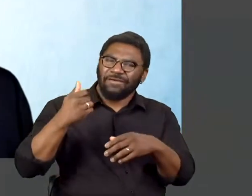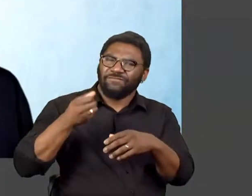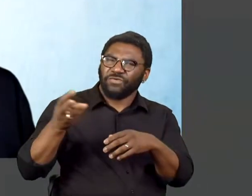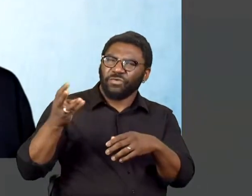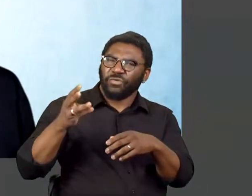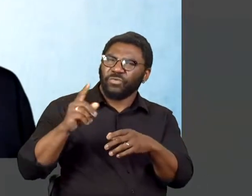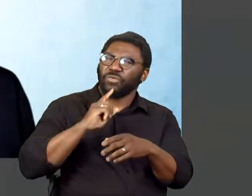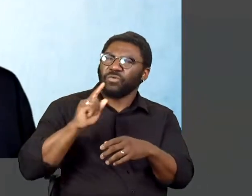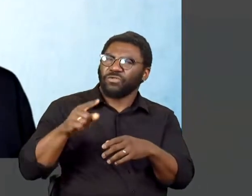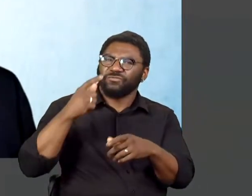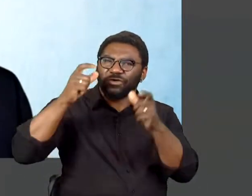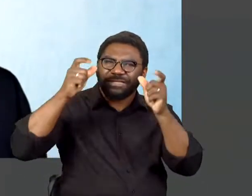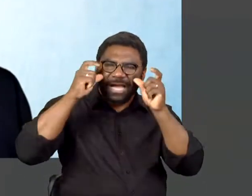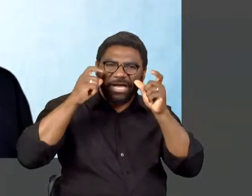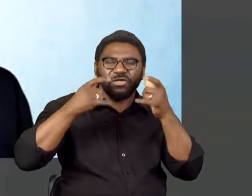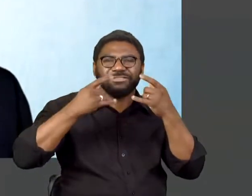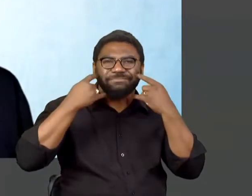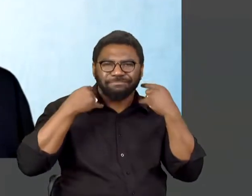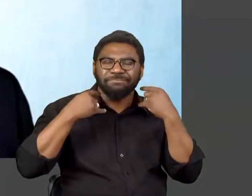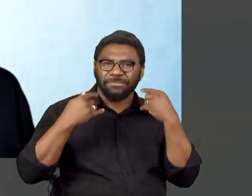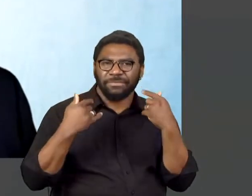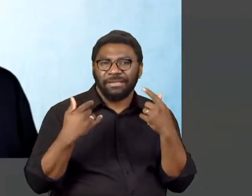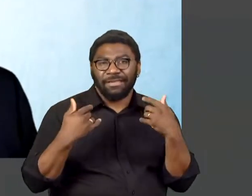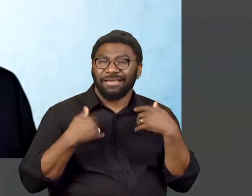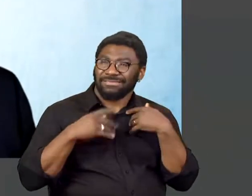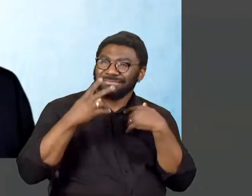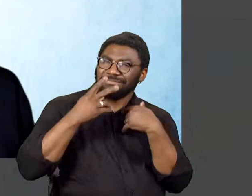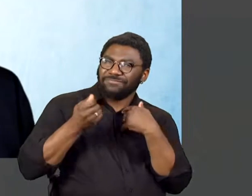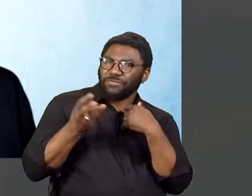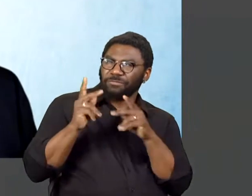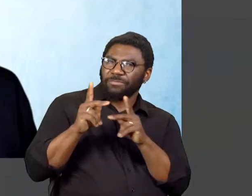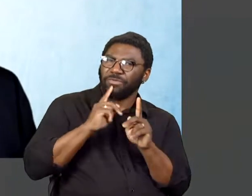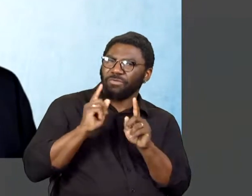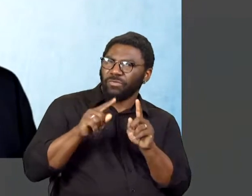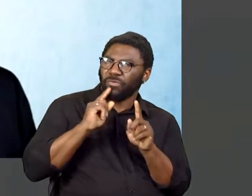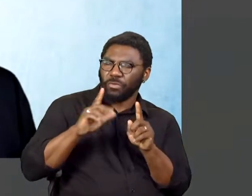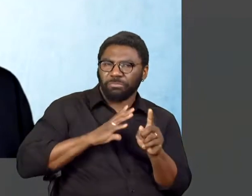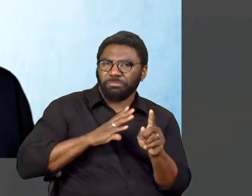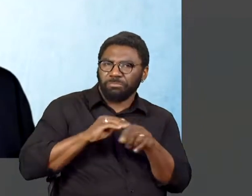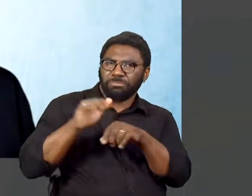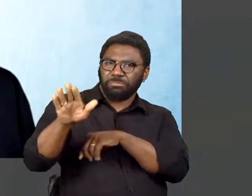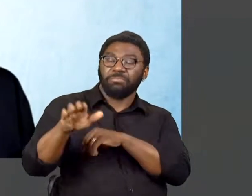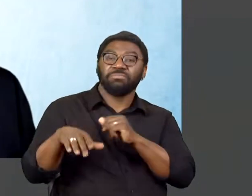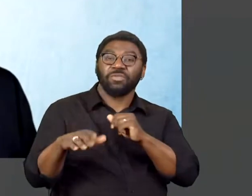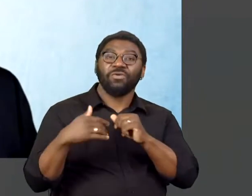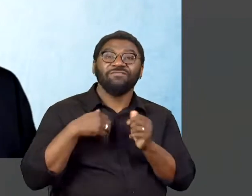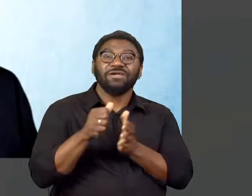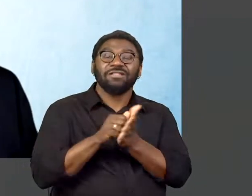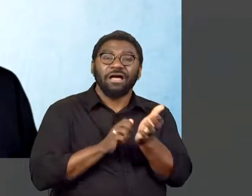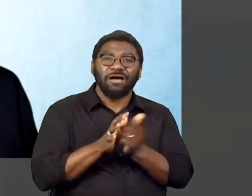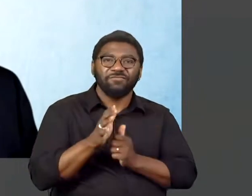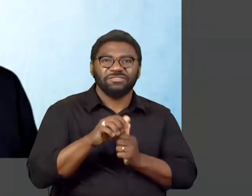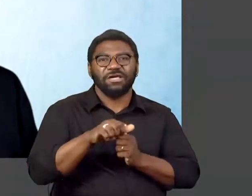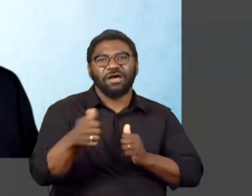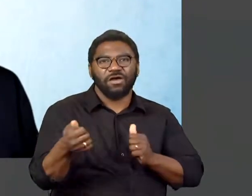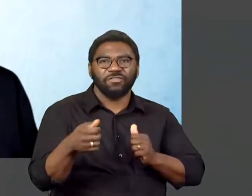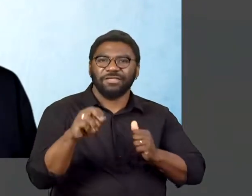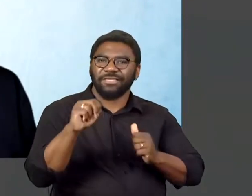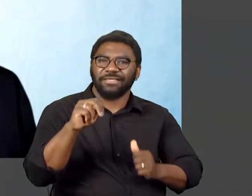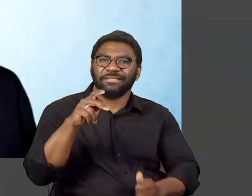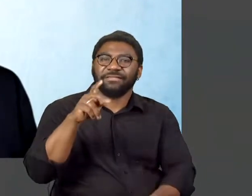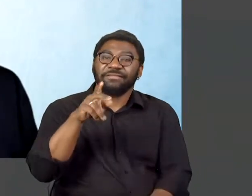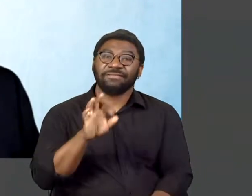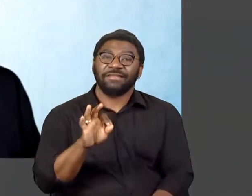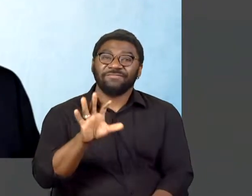have gloves and N95s available if needed. We work closely with our public health partners, and thanks to the great work that we're